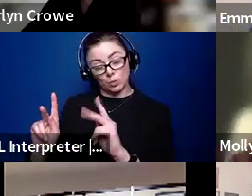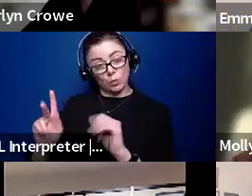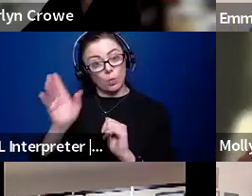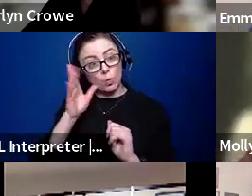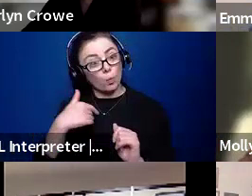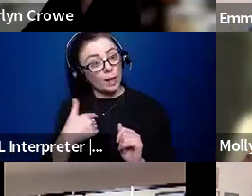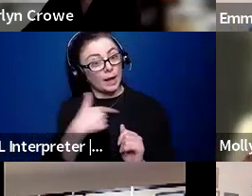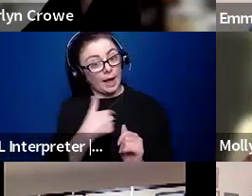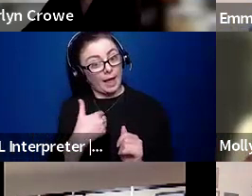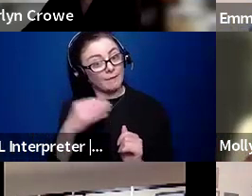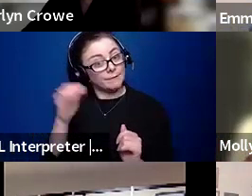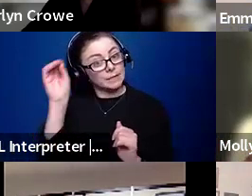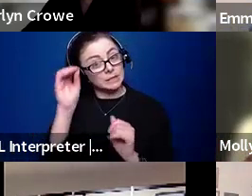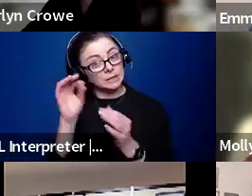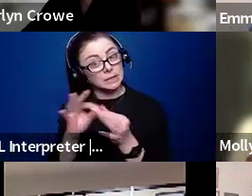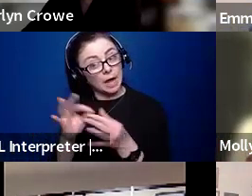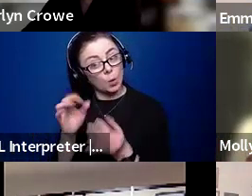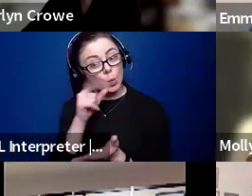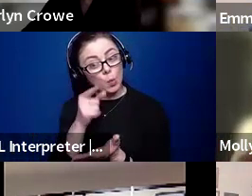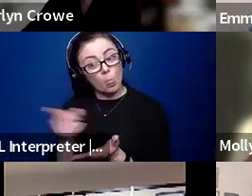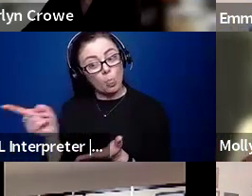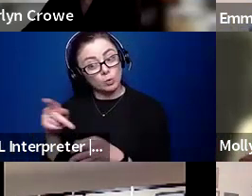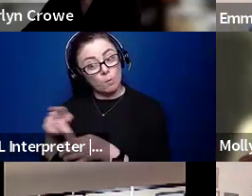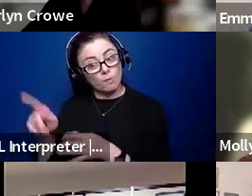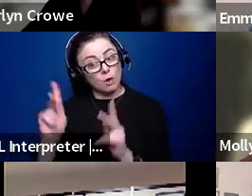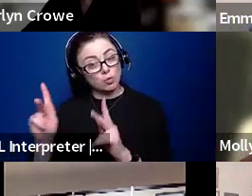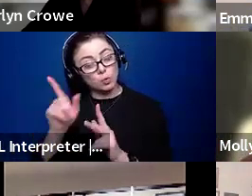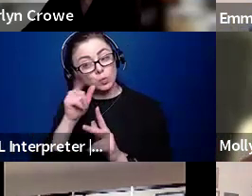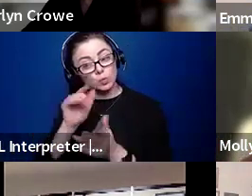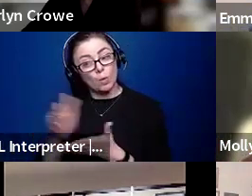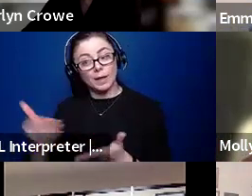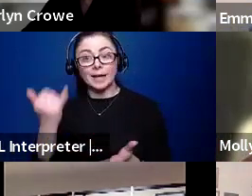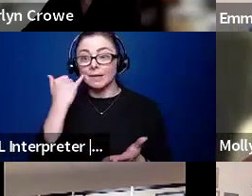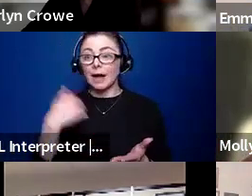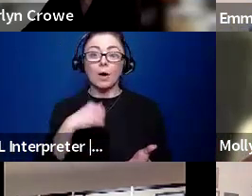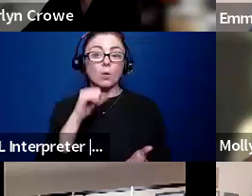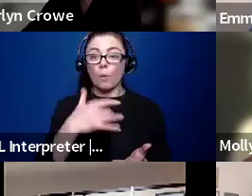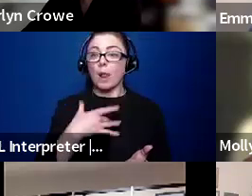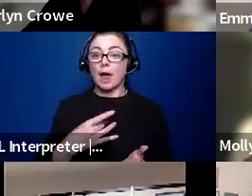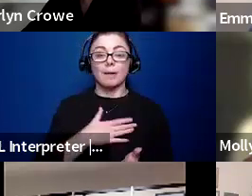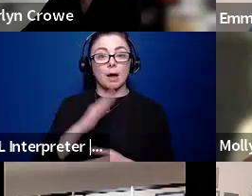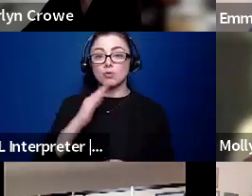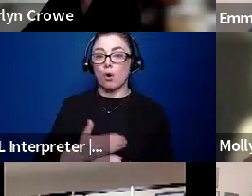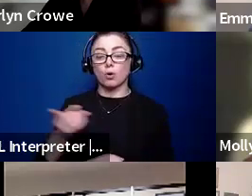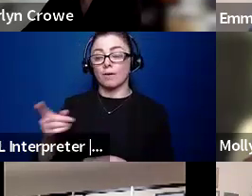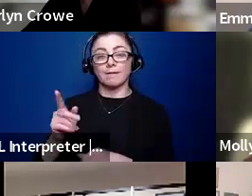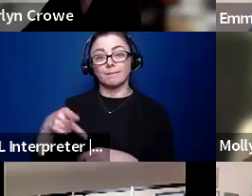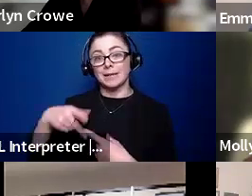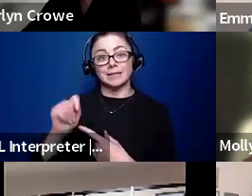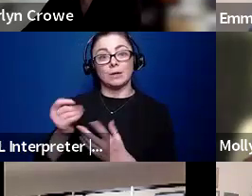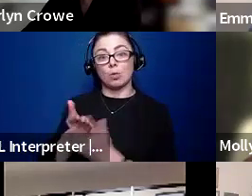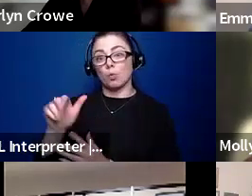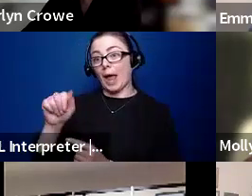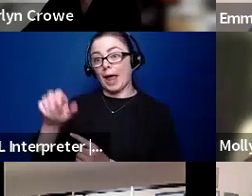those professionals are that the school is bringing in? Because, for example, if I don't like my daughter's physical therapist through AEA, I have another